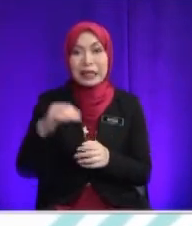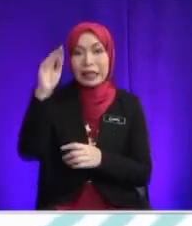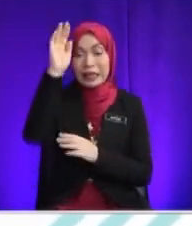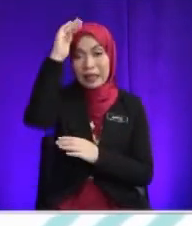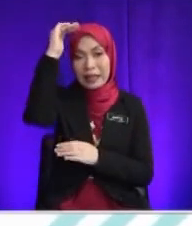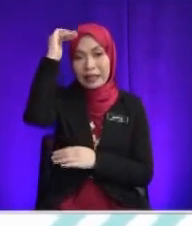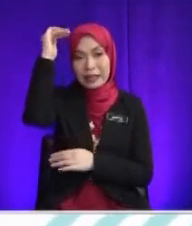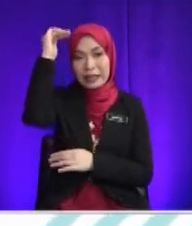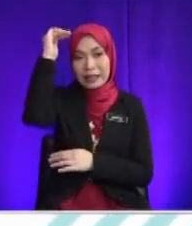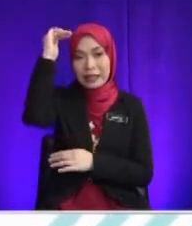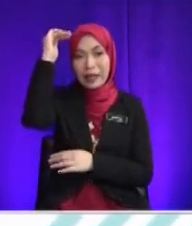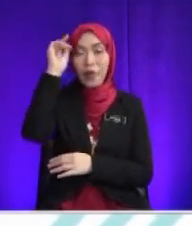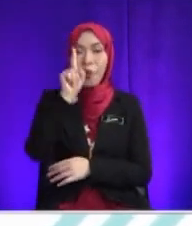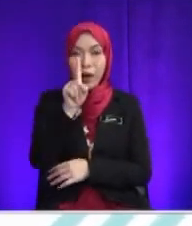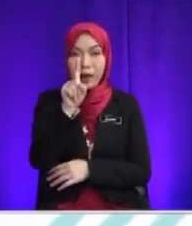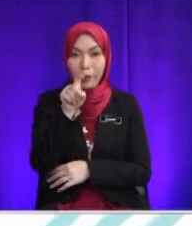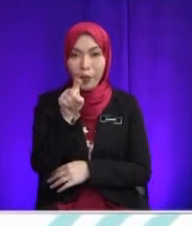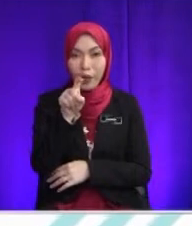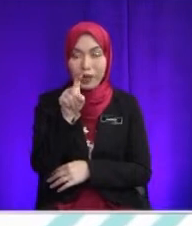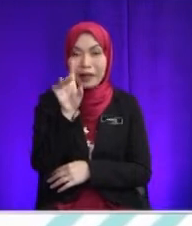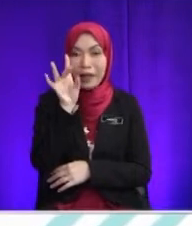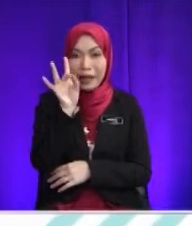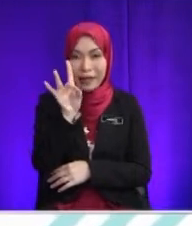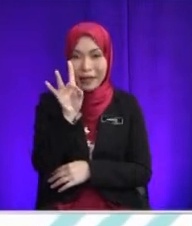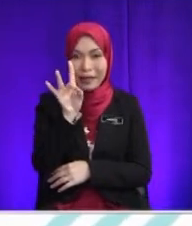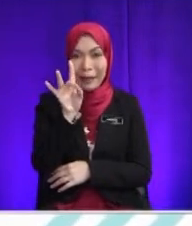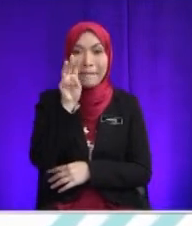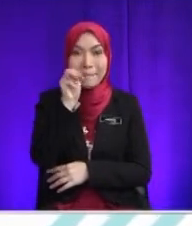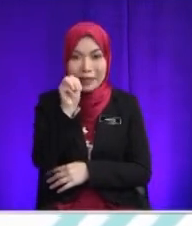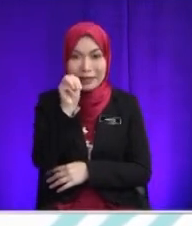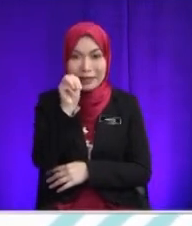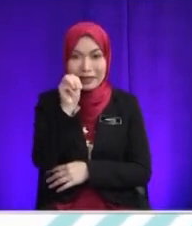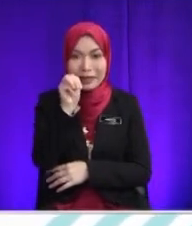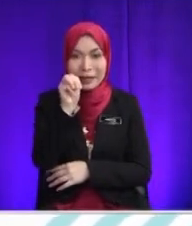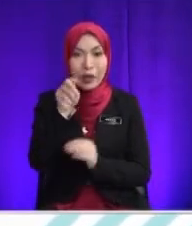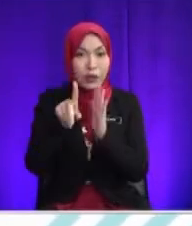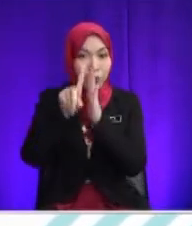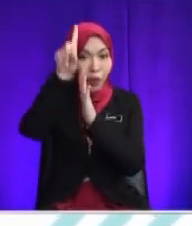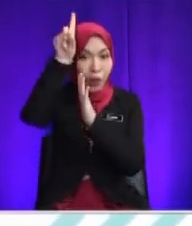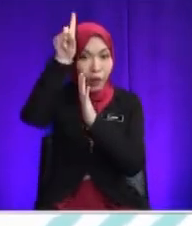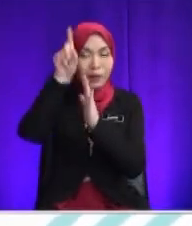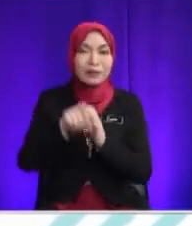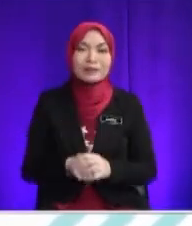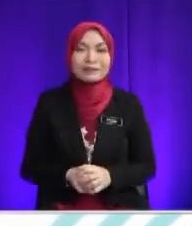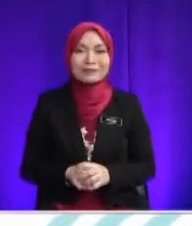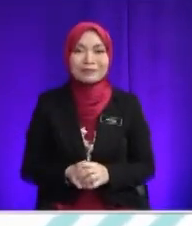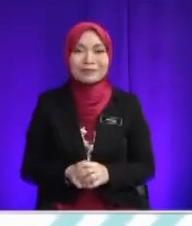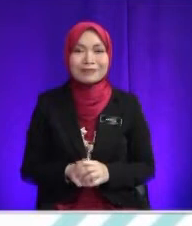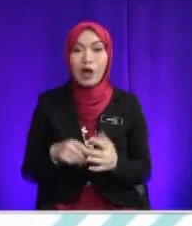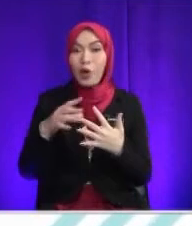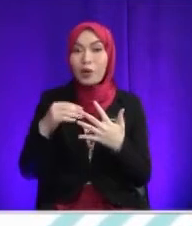He must have been at least 1.8 meter tall. So he was 1.8 meter tall or more or less? Which one is the